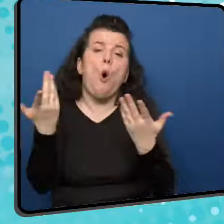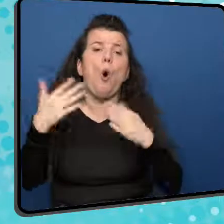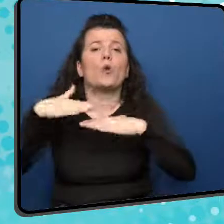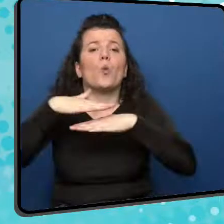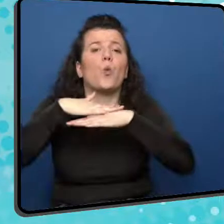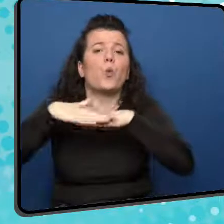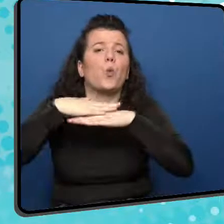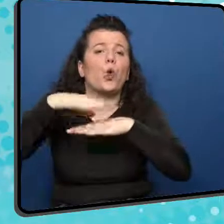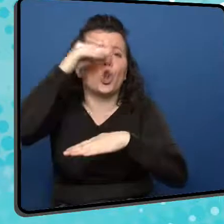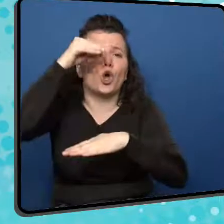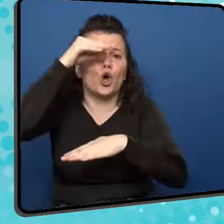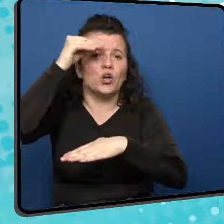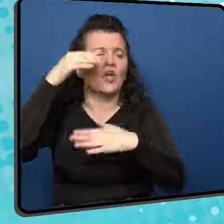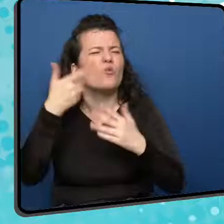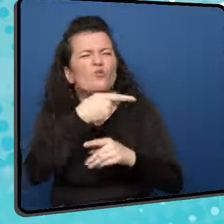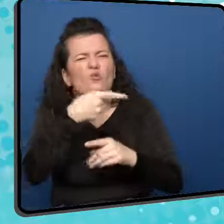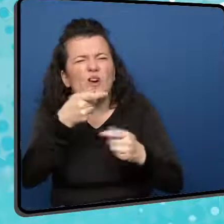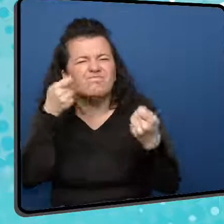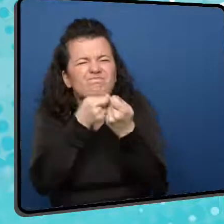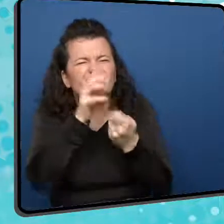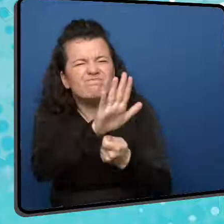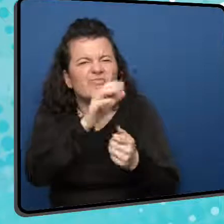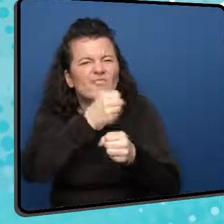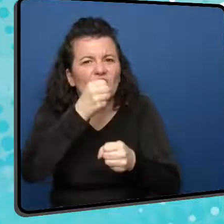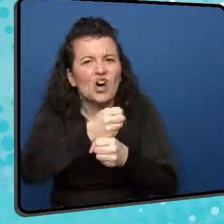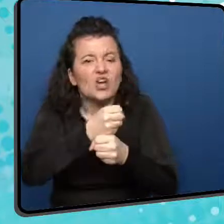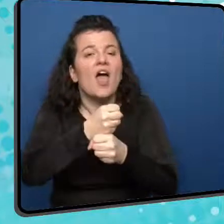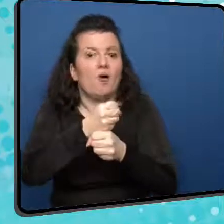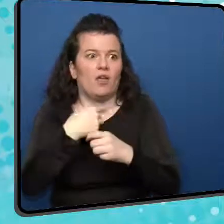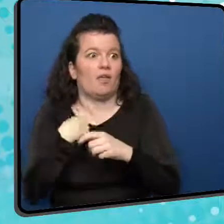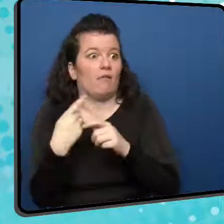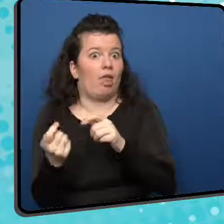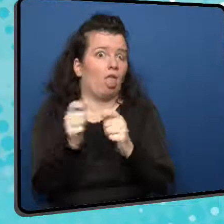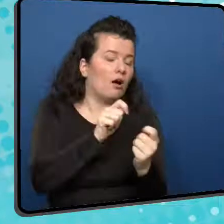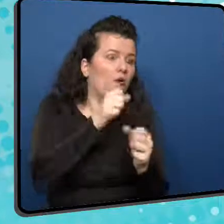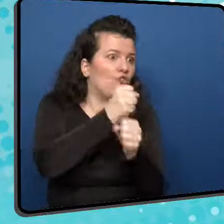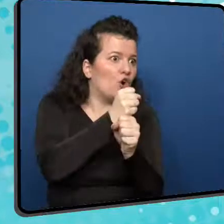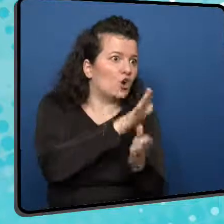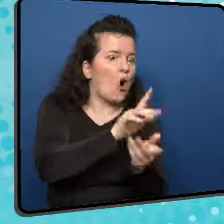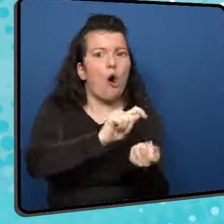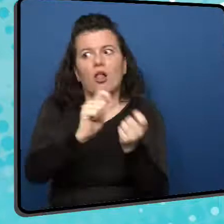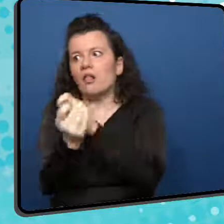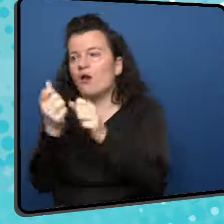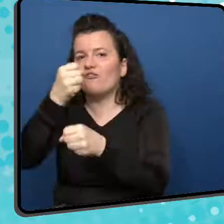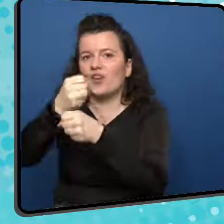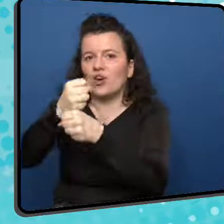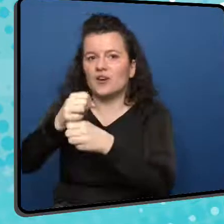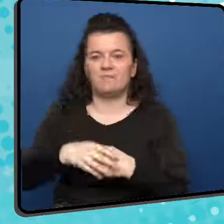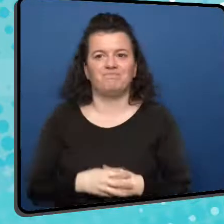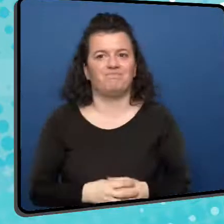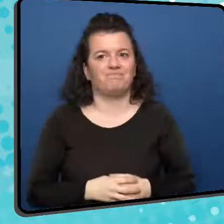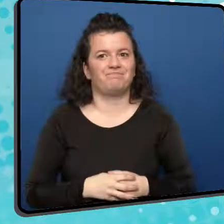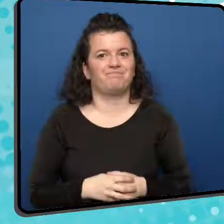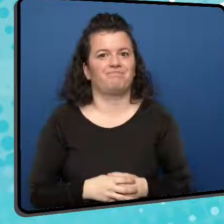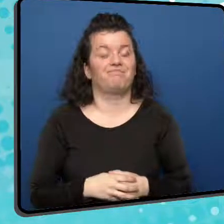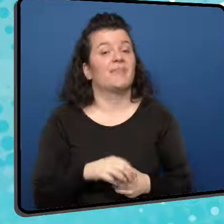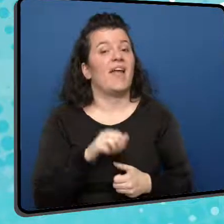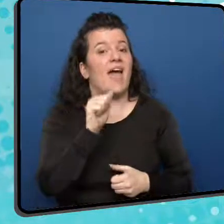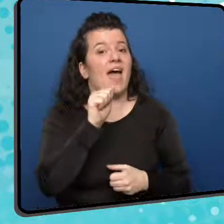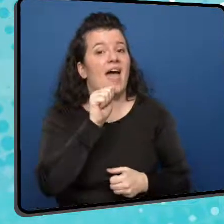it is that they really need. It's so varied. Yeah. I was going to say that's the